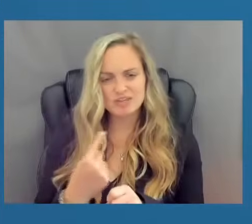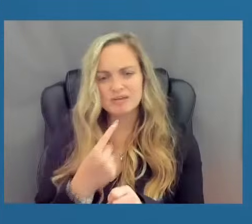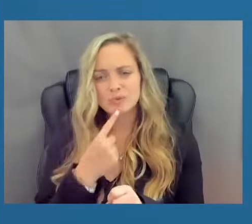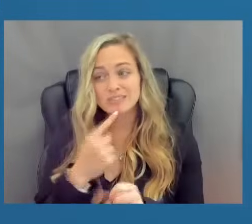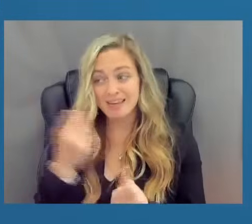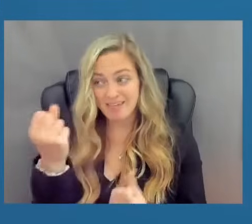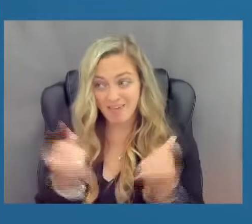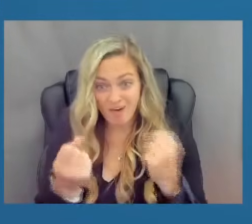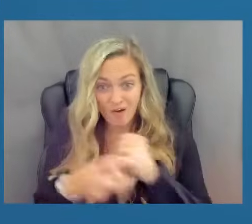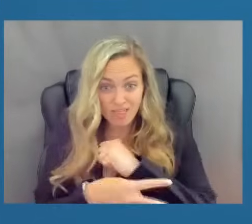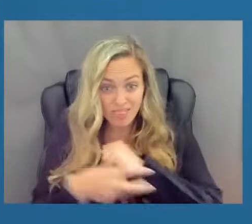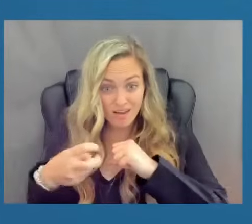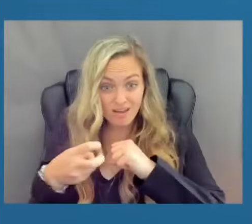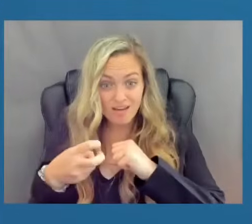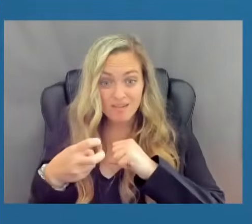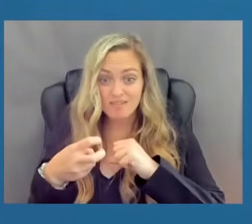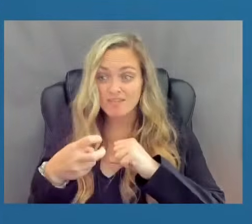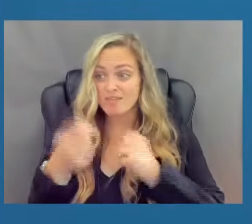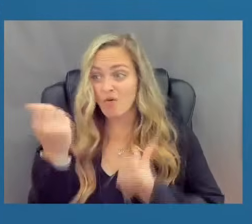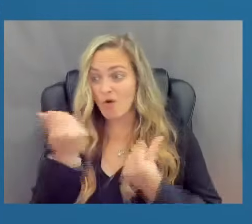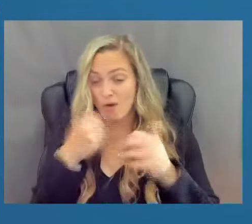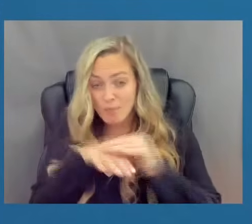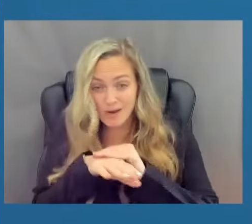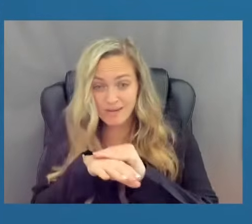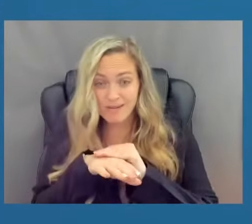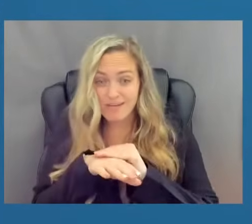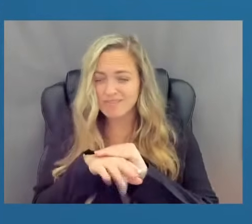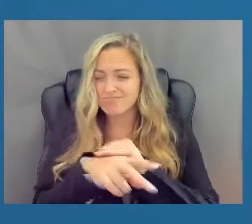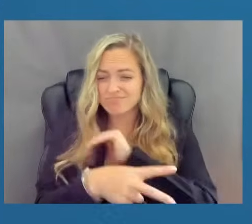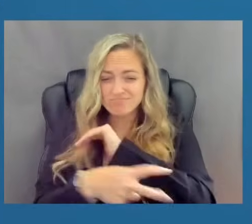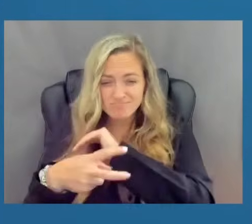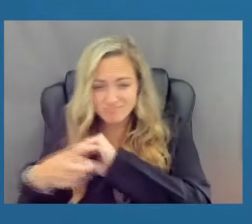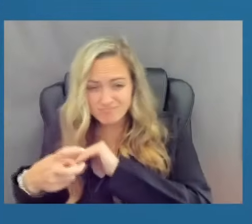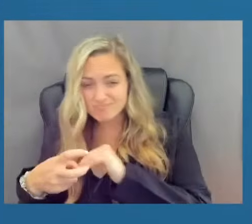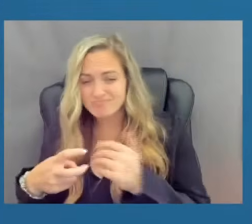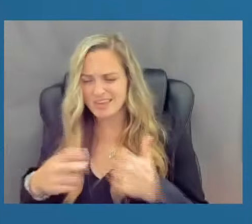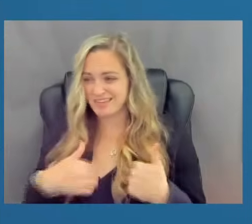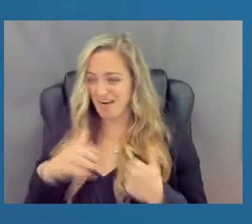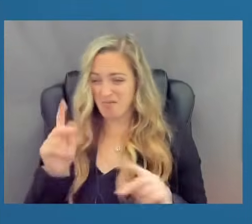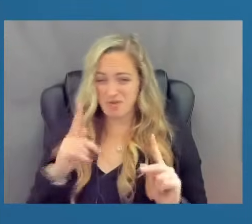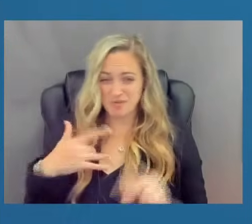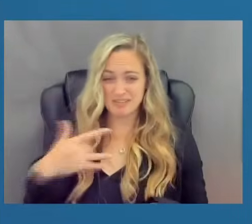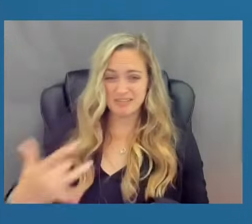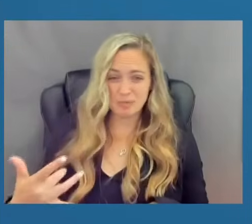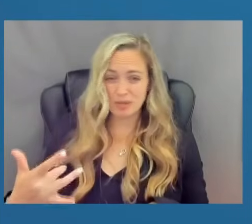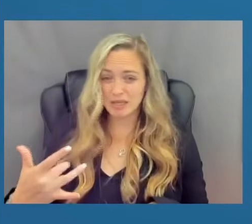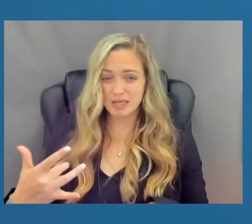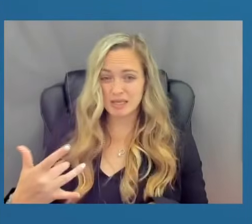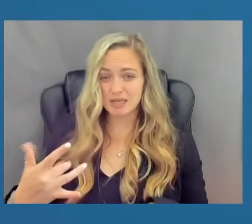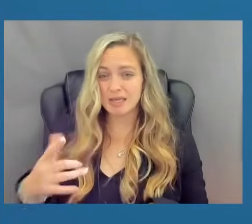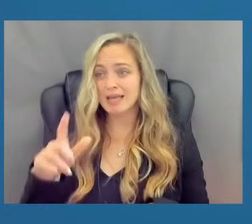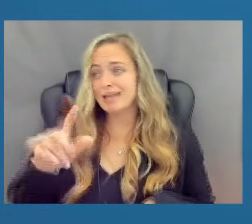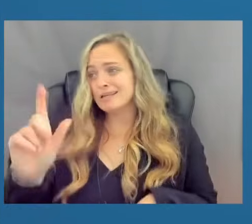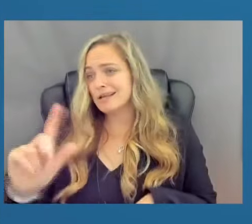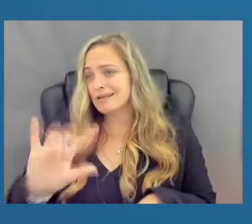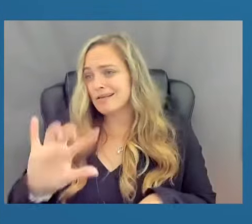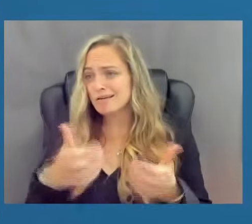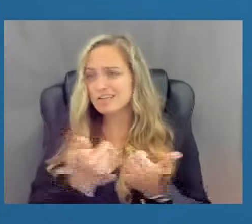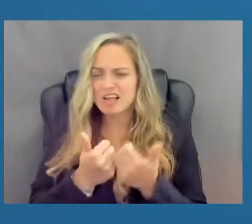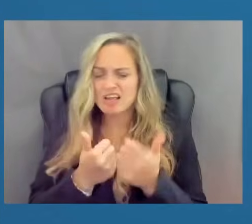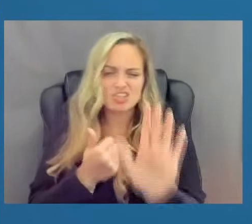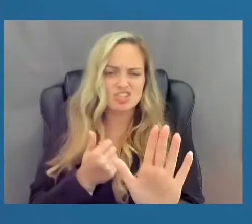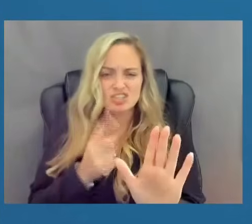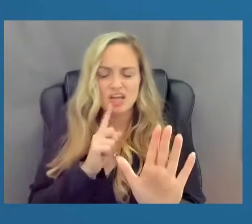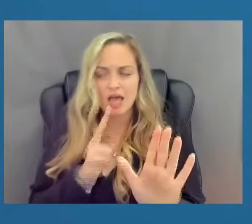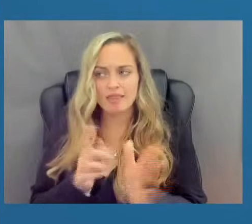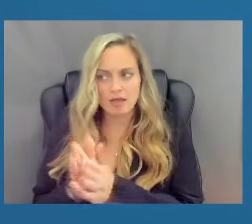thefts, break-ins and larcenies were, many times it was just young people taking a TikTok challenge, which is what drove a